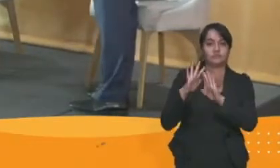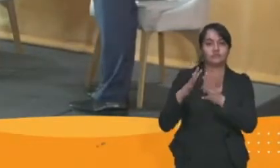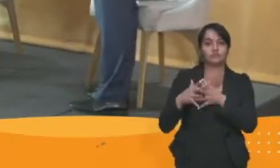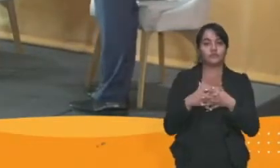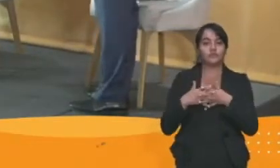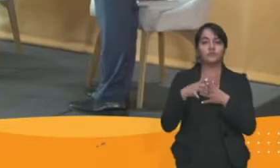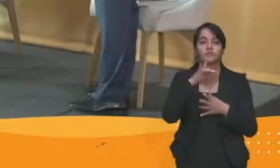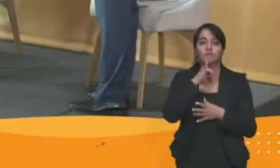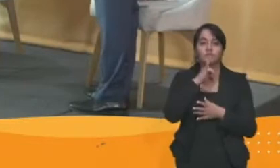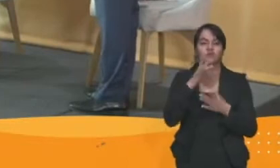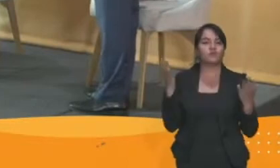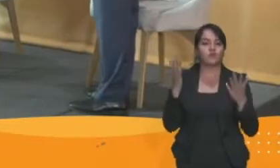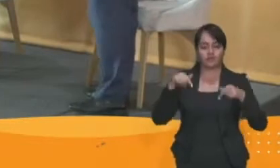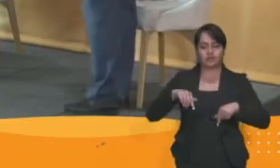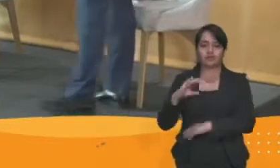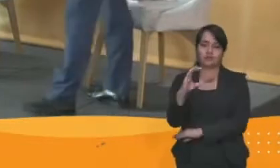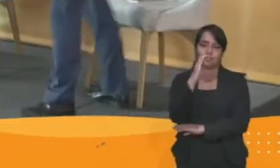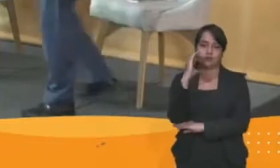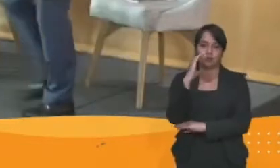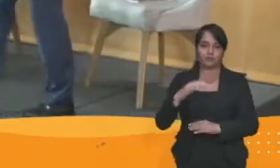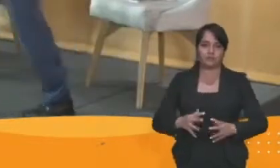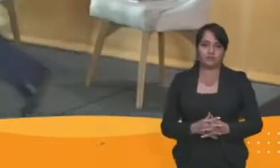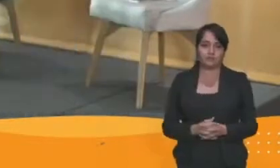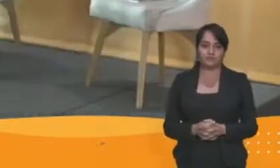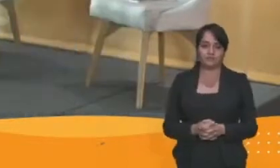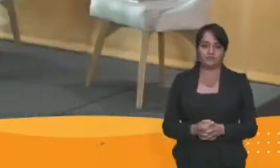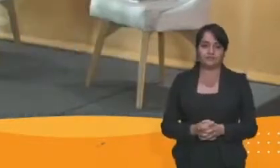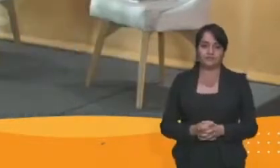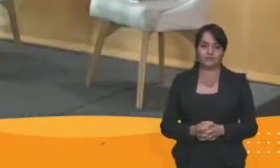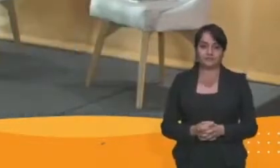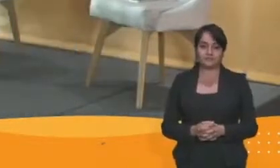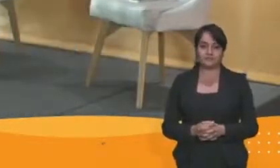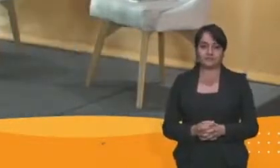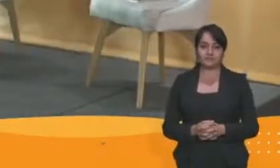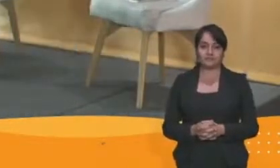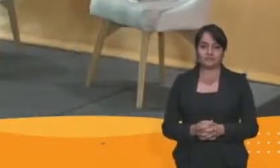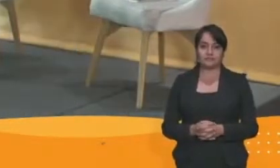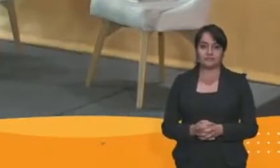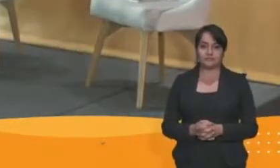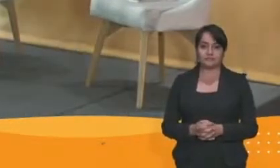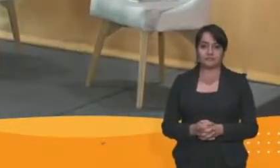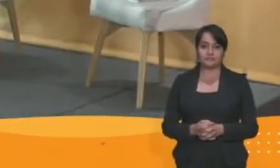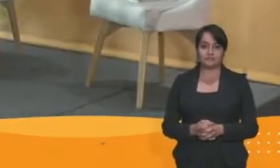United States of America in Colombia.